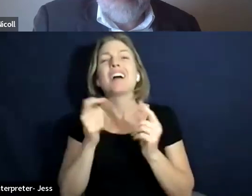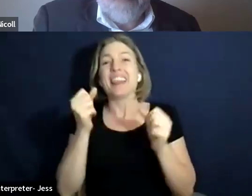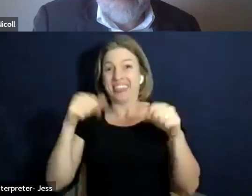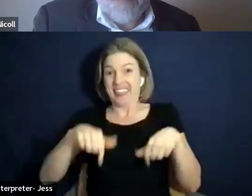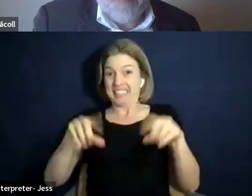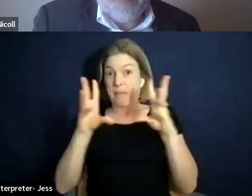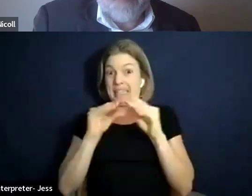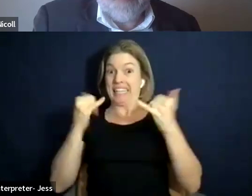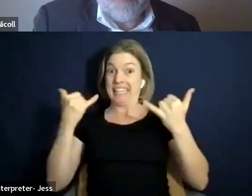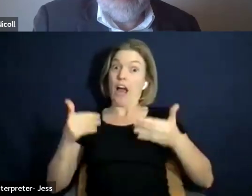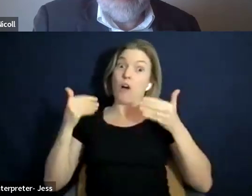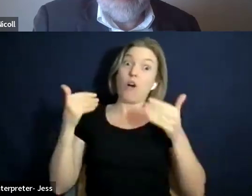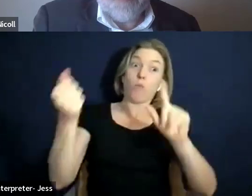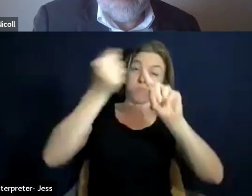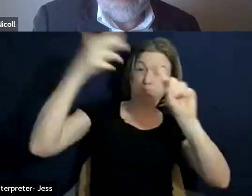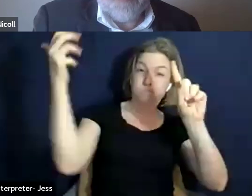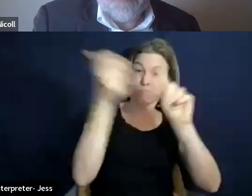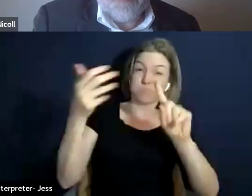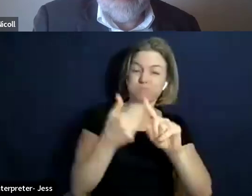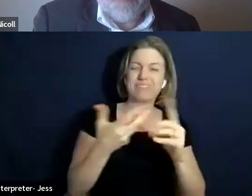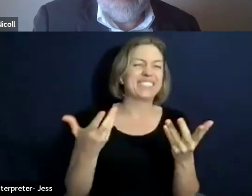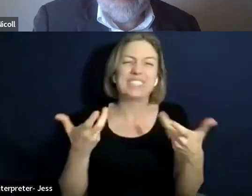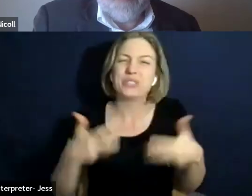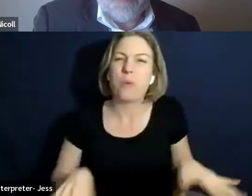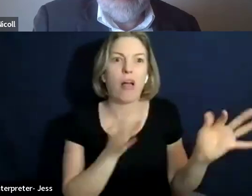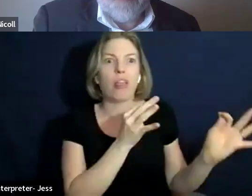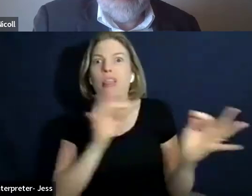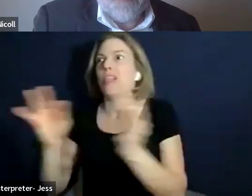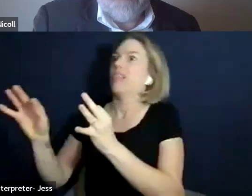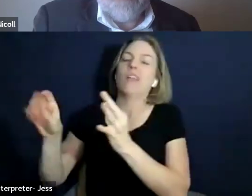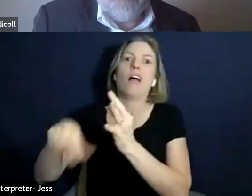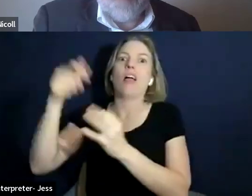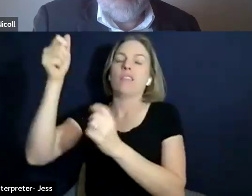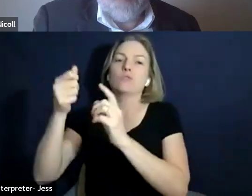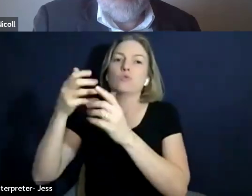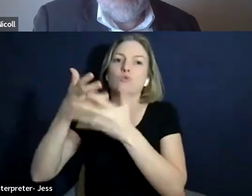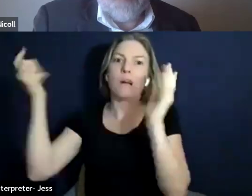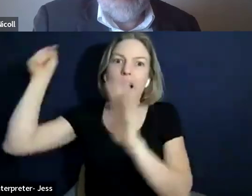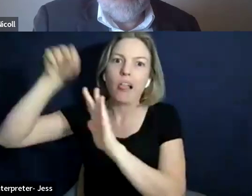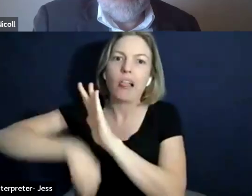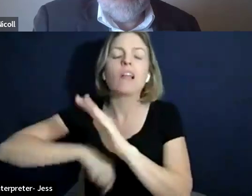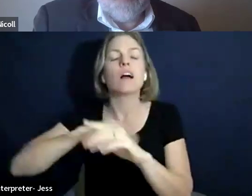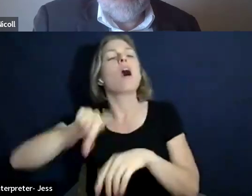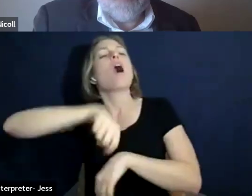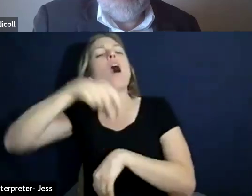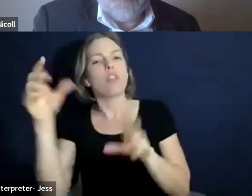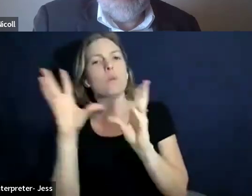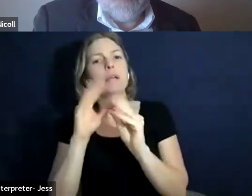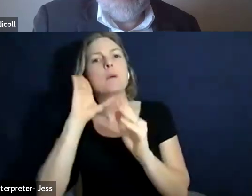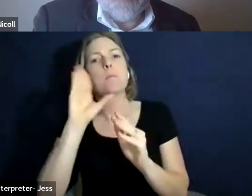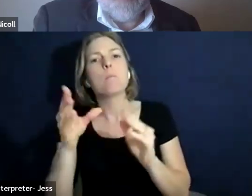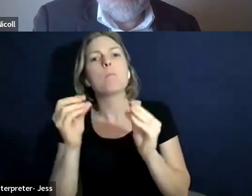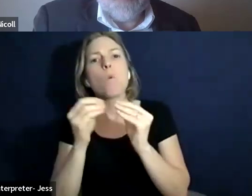some of those details on there. But yeah, we will have another meeting that describes how the tunnel will function, how doors open, how